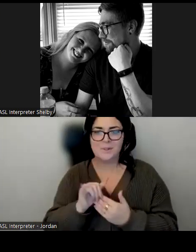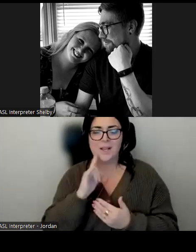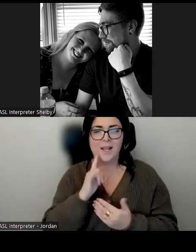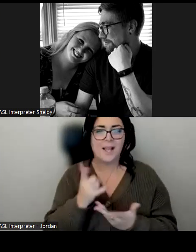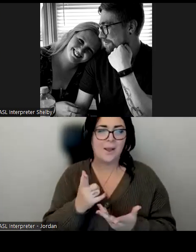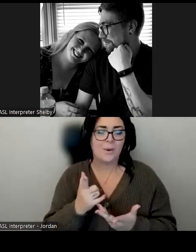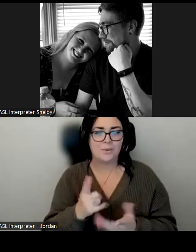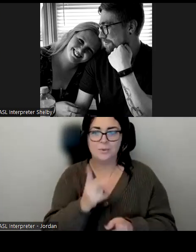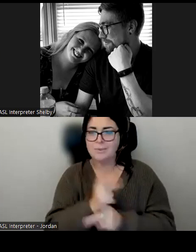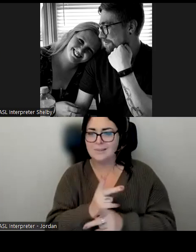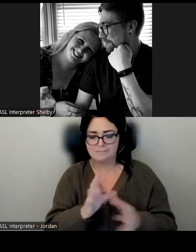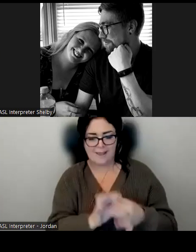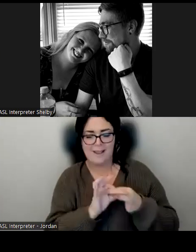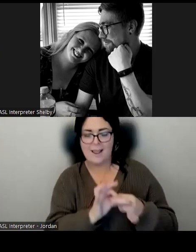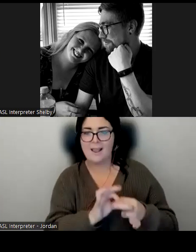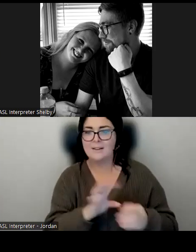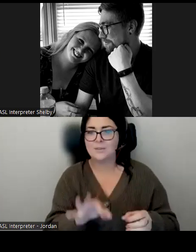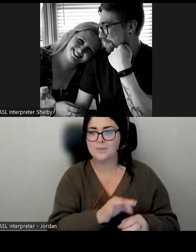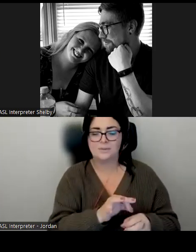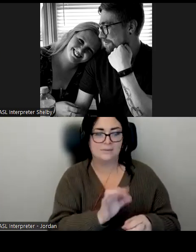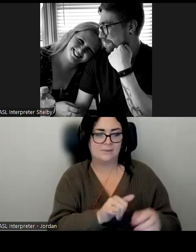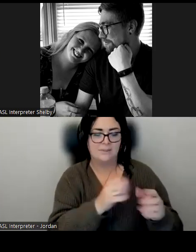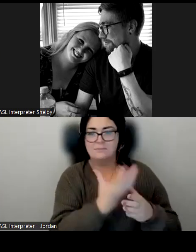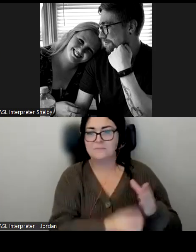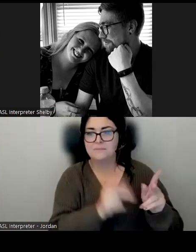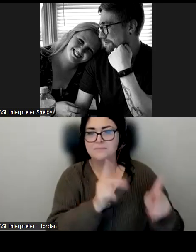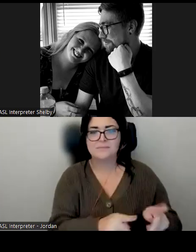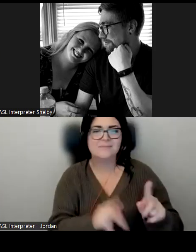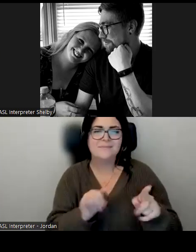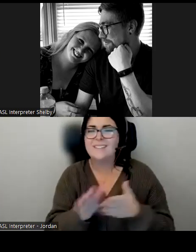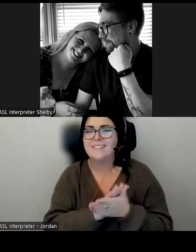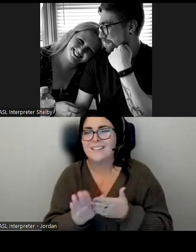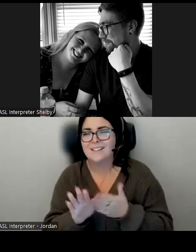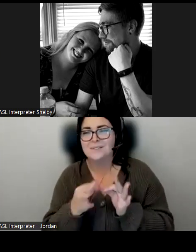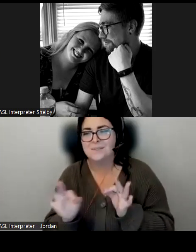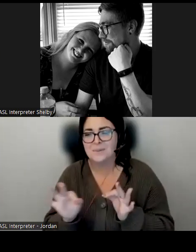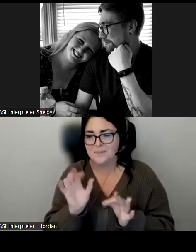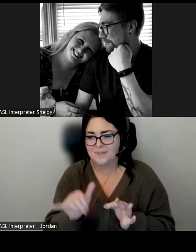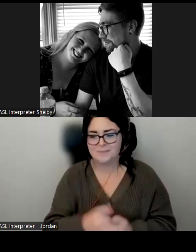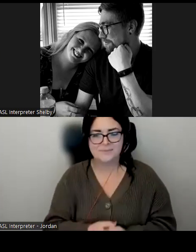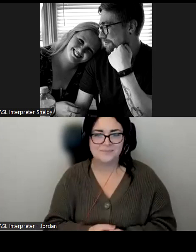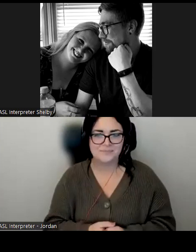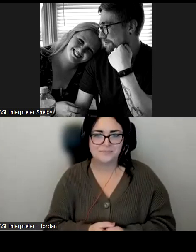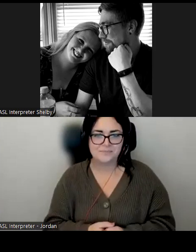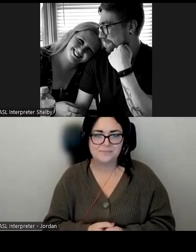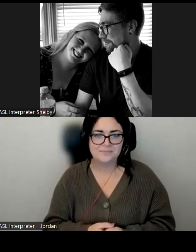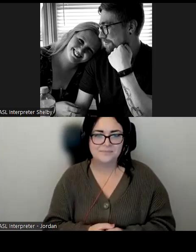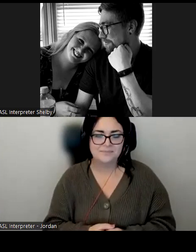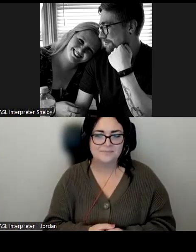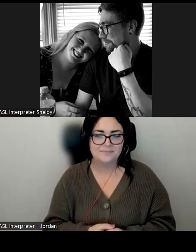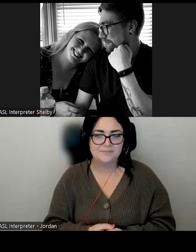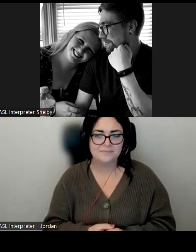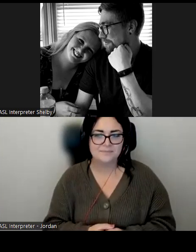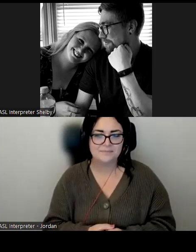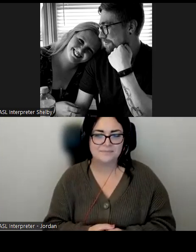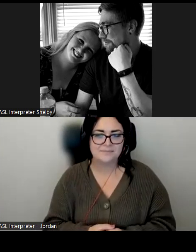that connection? So I think that that's a nice quote to speak to that as well. And as I started